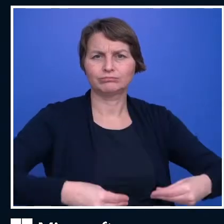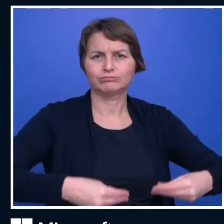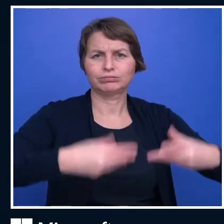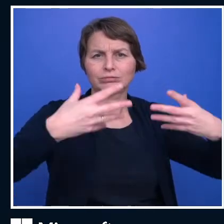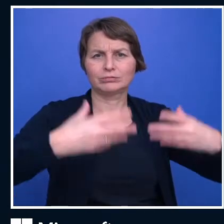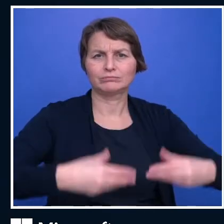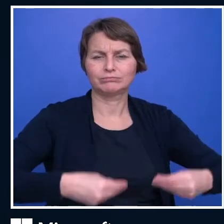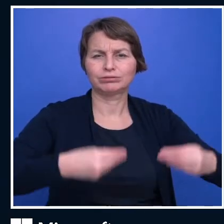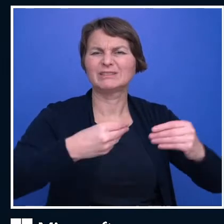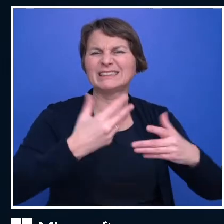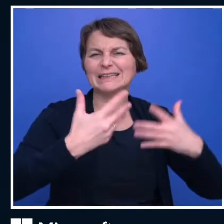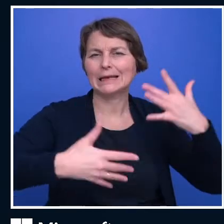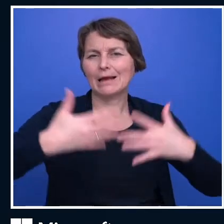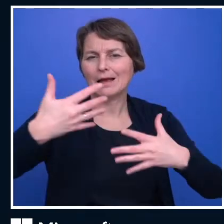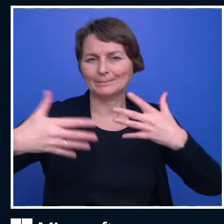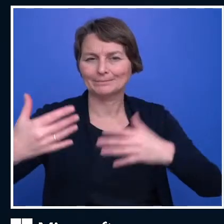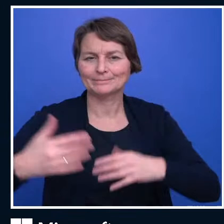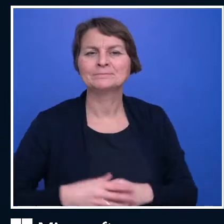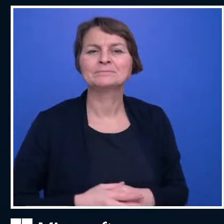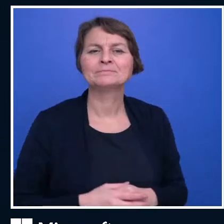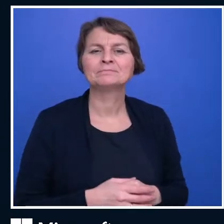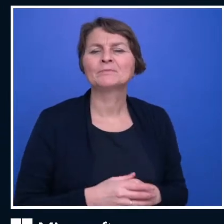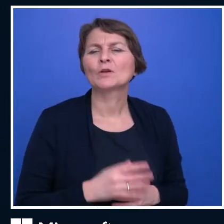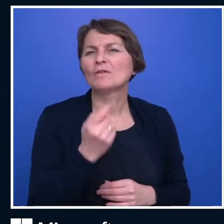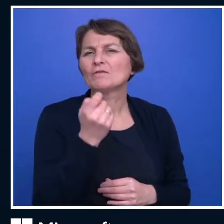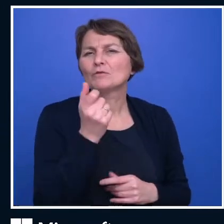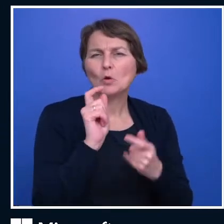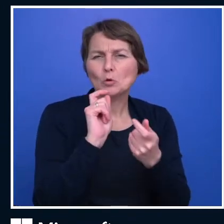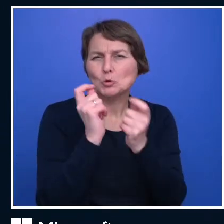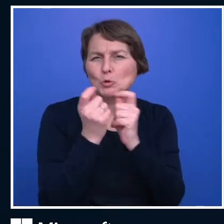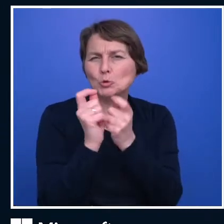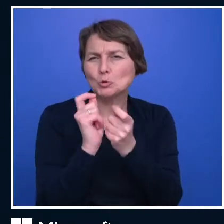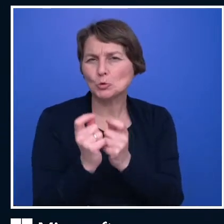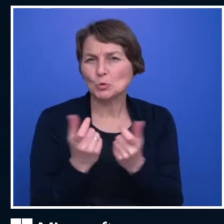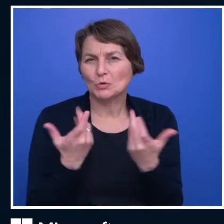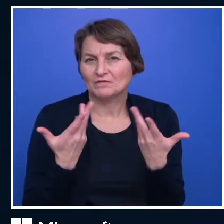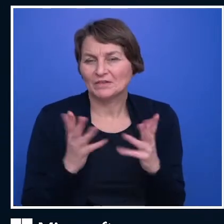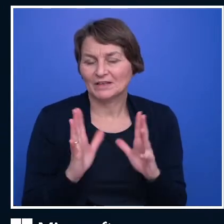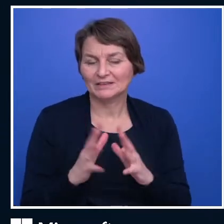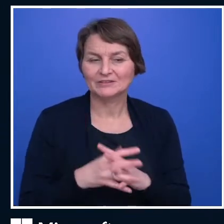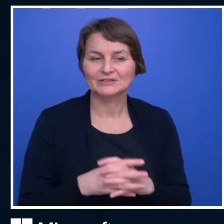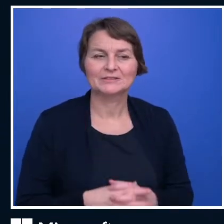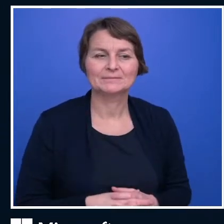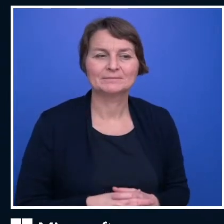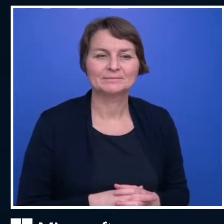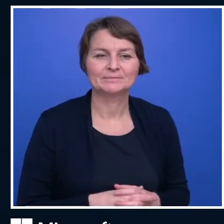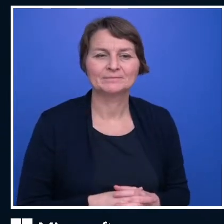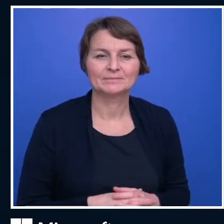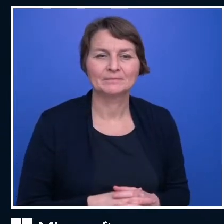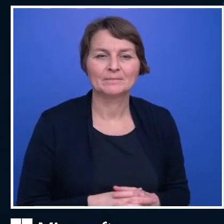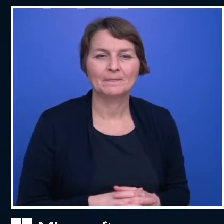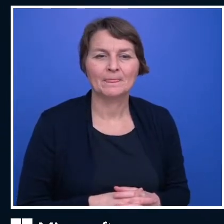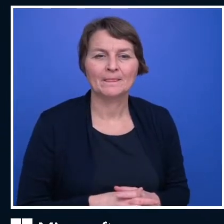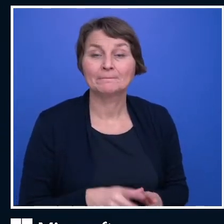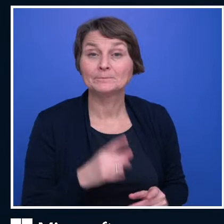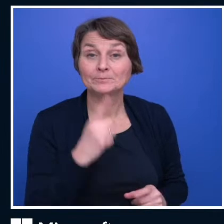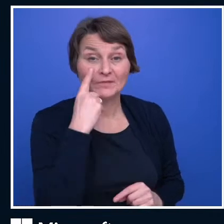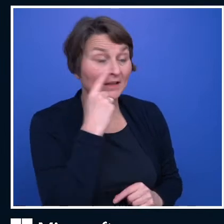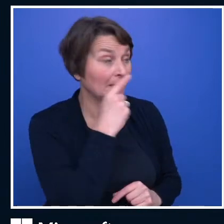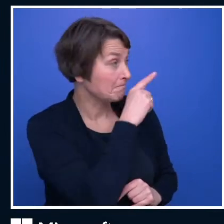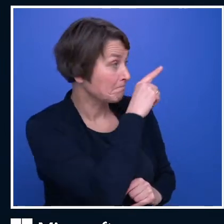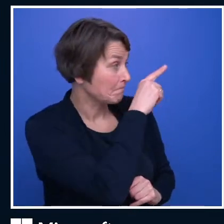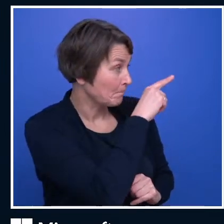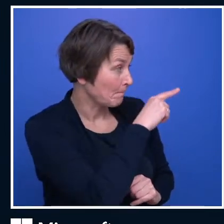of data transformations. So in this tutorial, what we'll be seeing is, I want to see if a